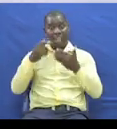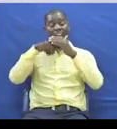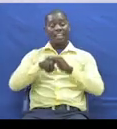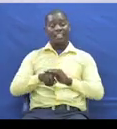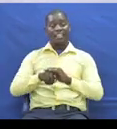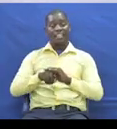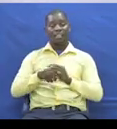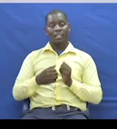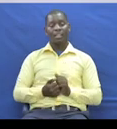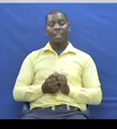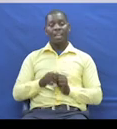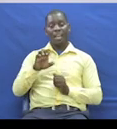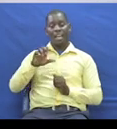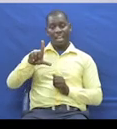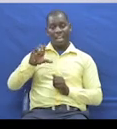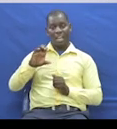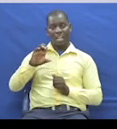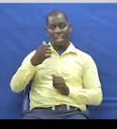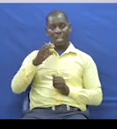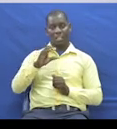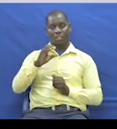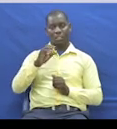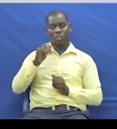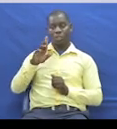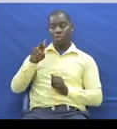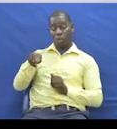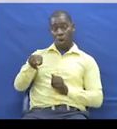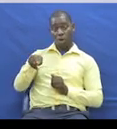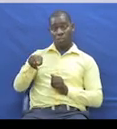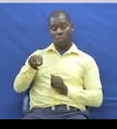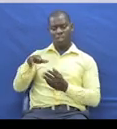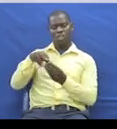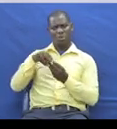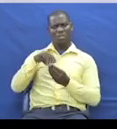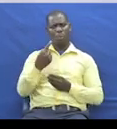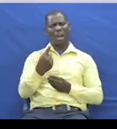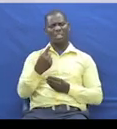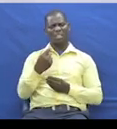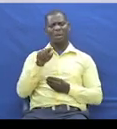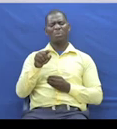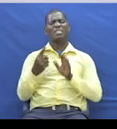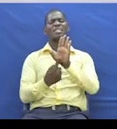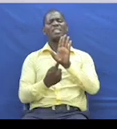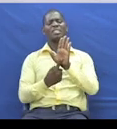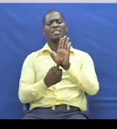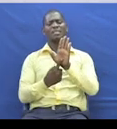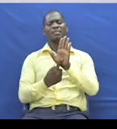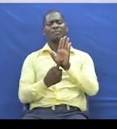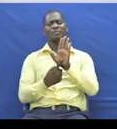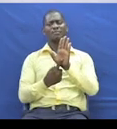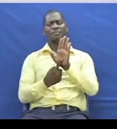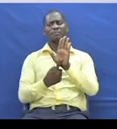electron has a charge. The charge of an electron is almost 1.6 times 10 power negative